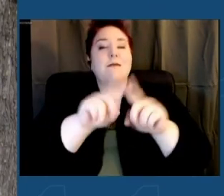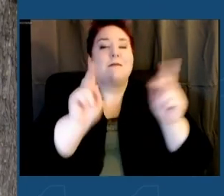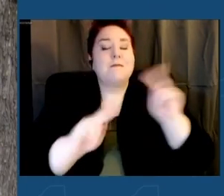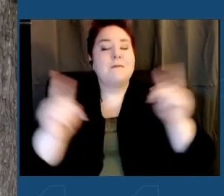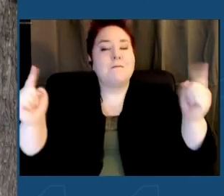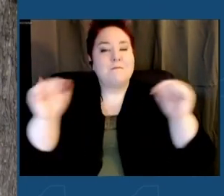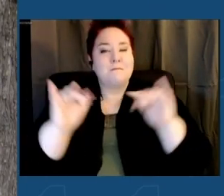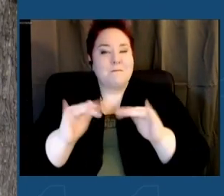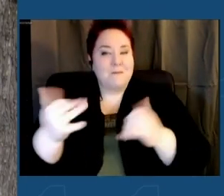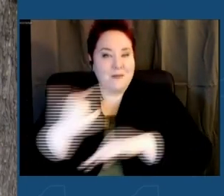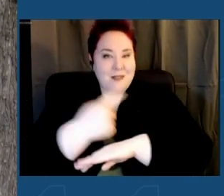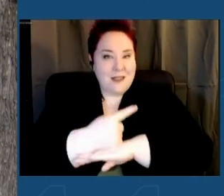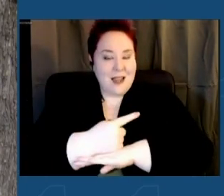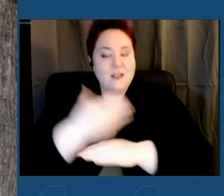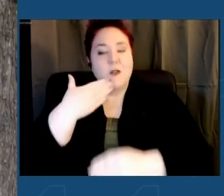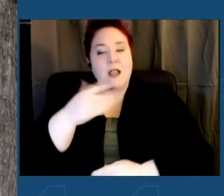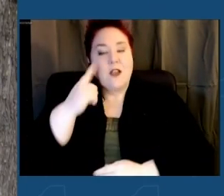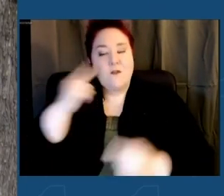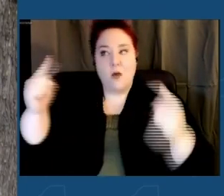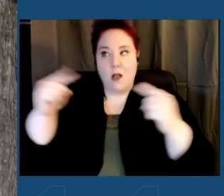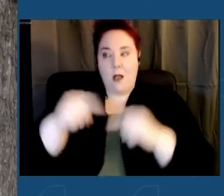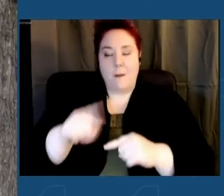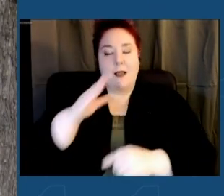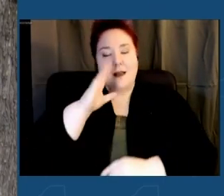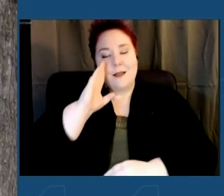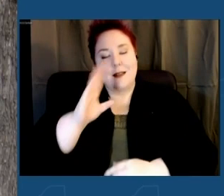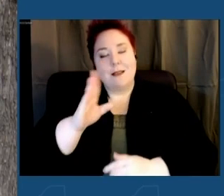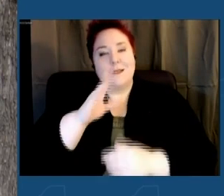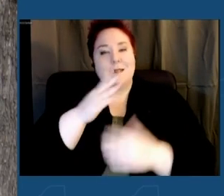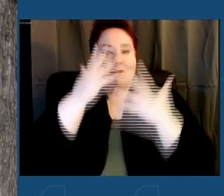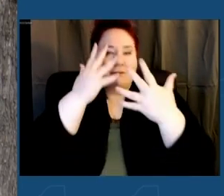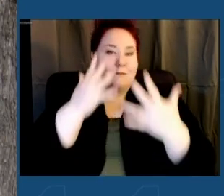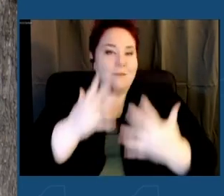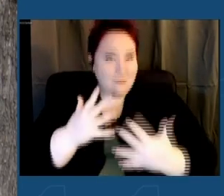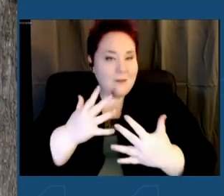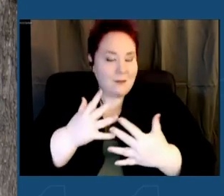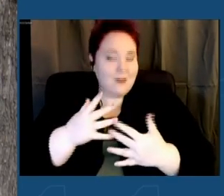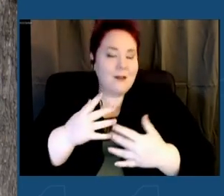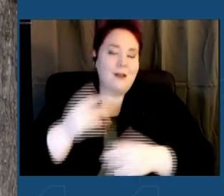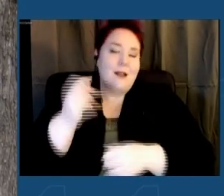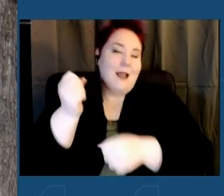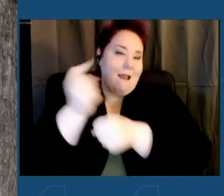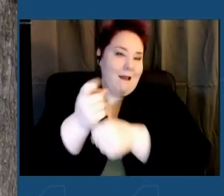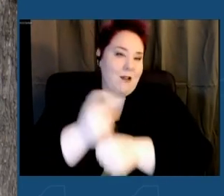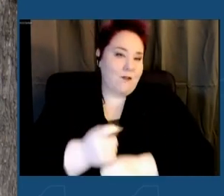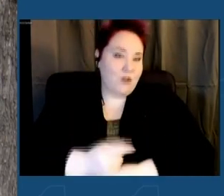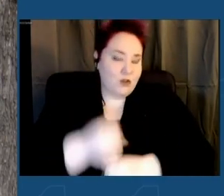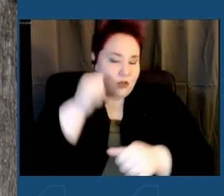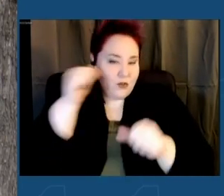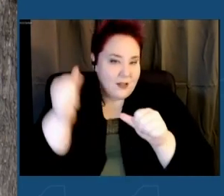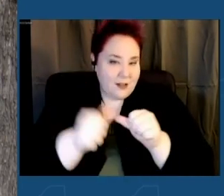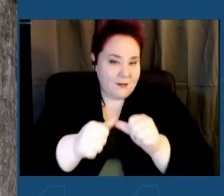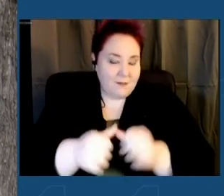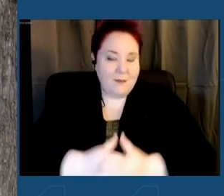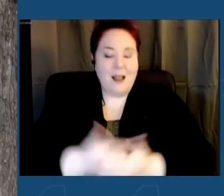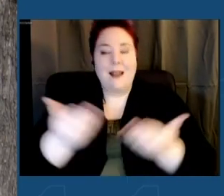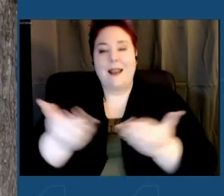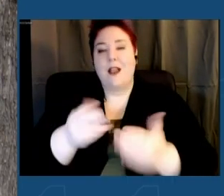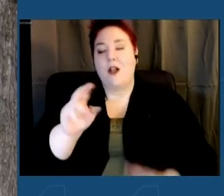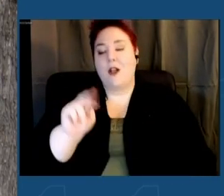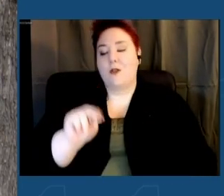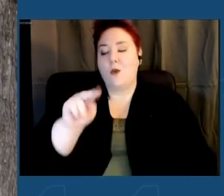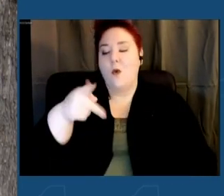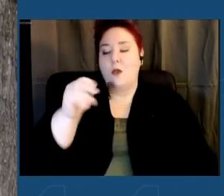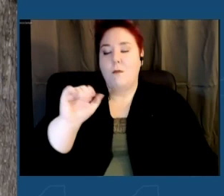us on this somber anniversary here at the Memorial's North Pool. I'd like to invite